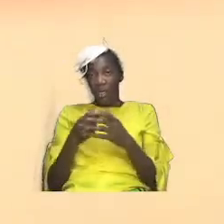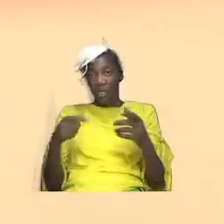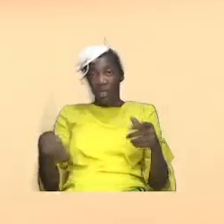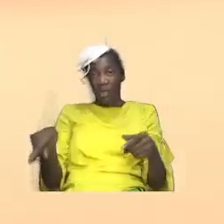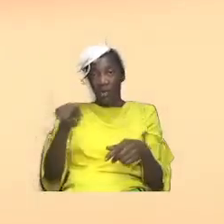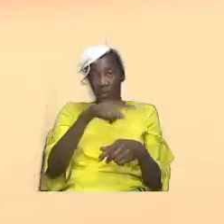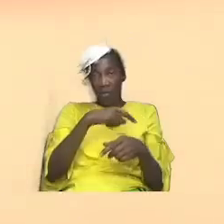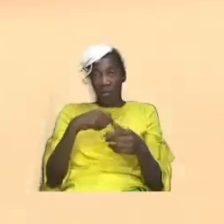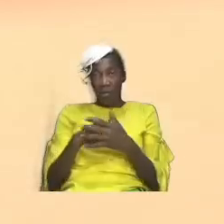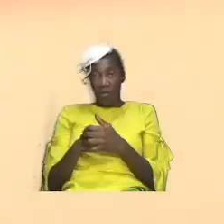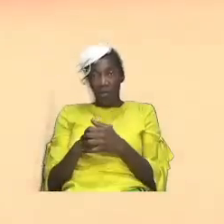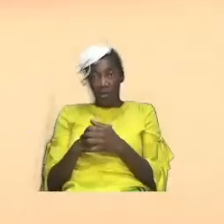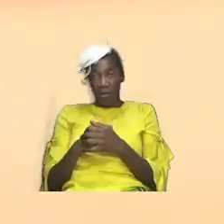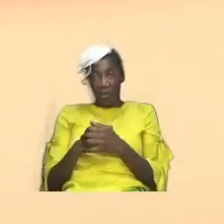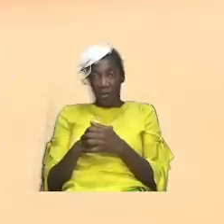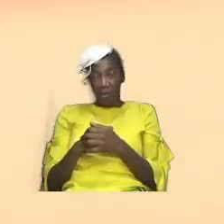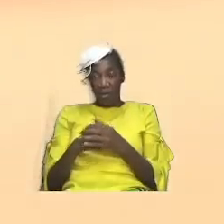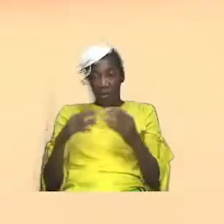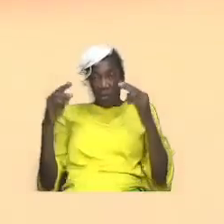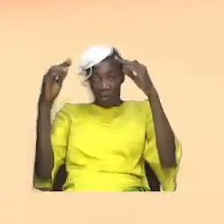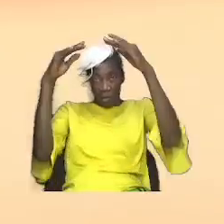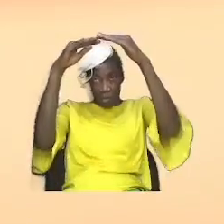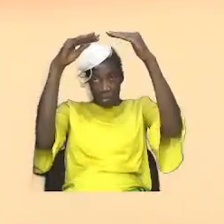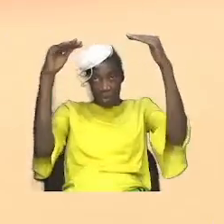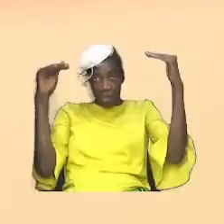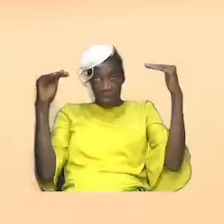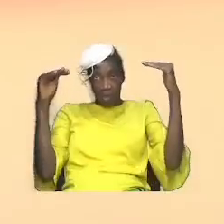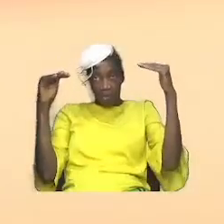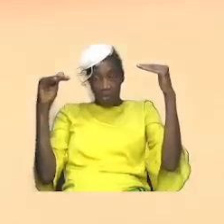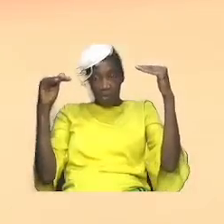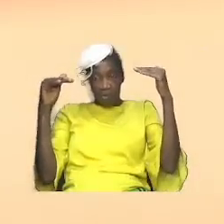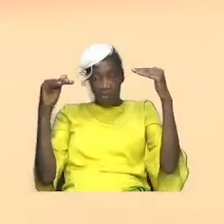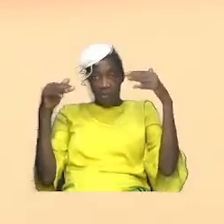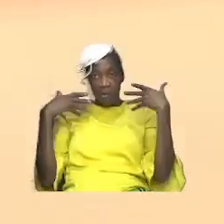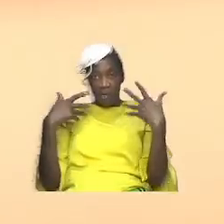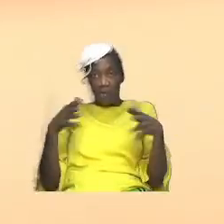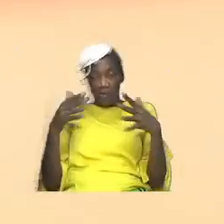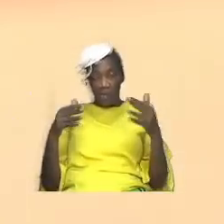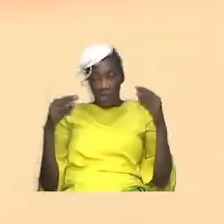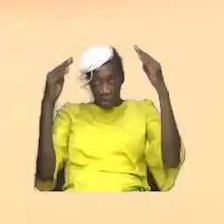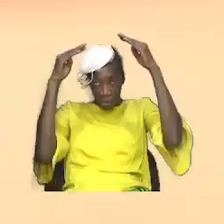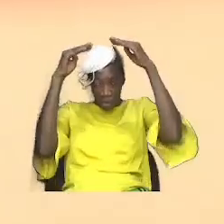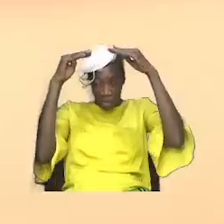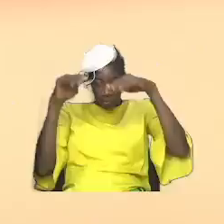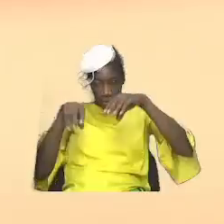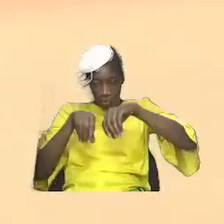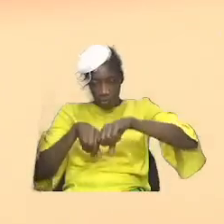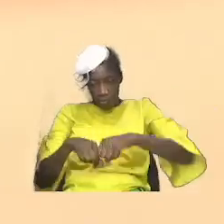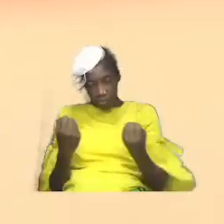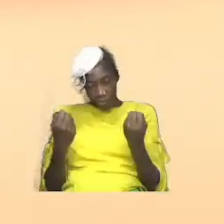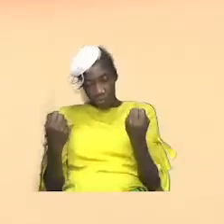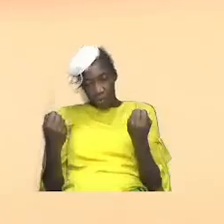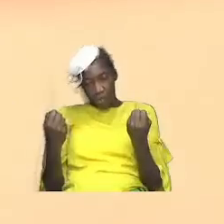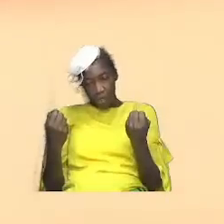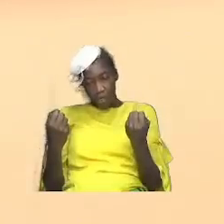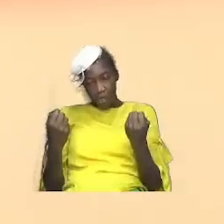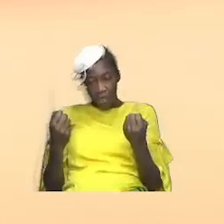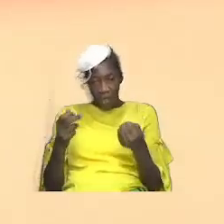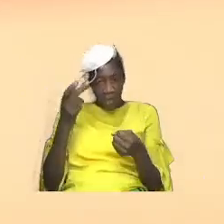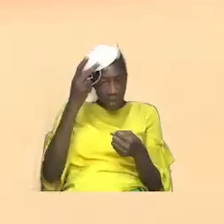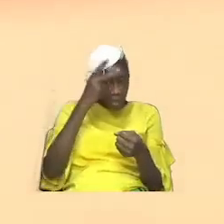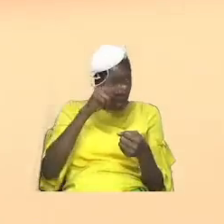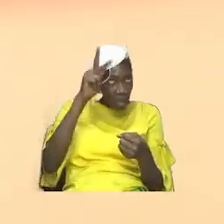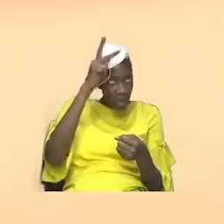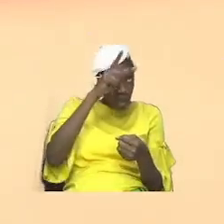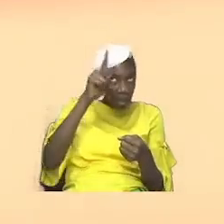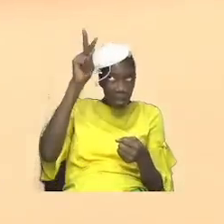us. And we can put on the roof. And at the end of the day, the roof tumbled over. At the inspection from